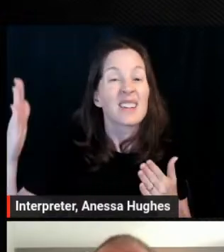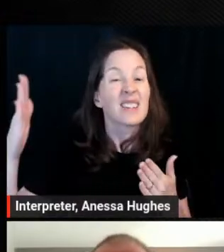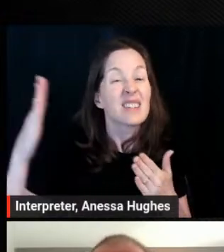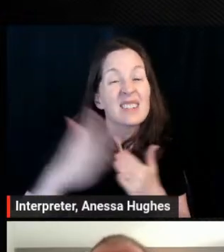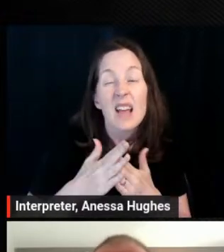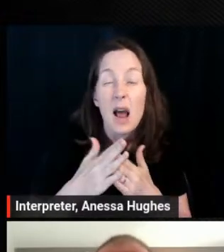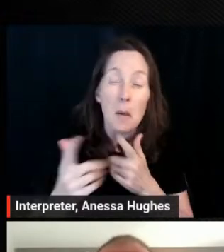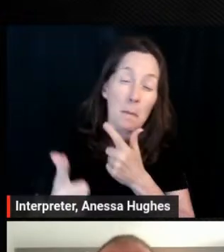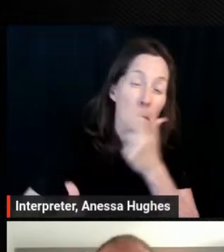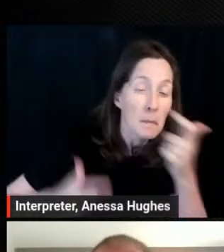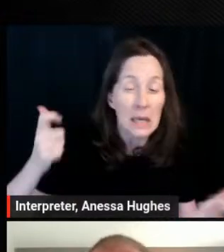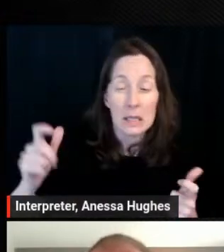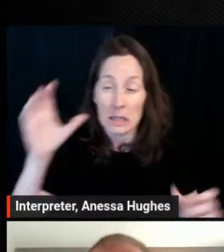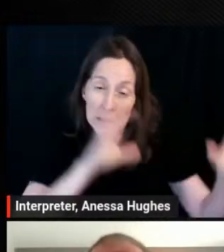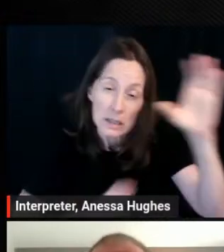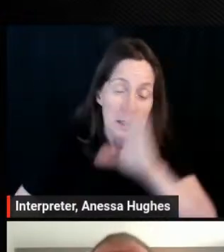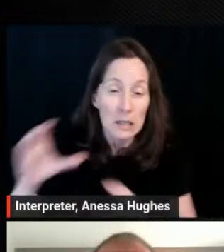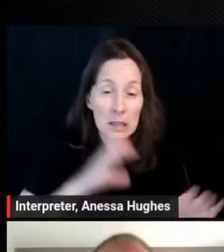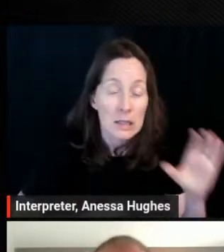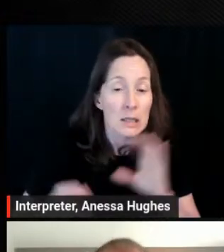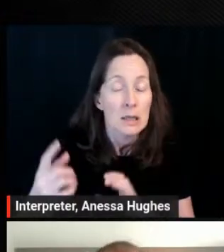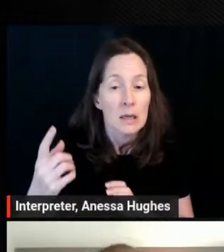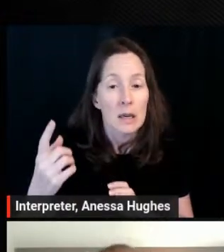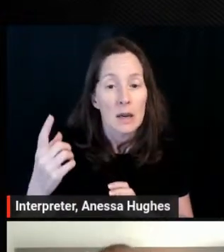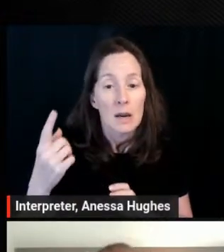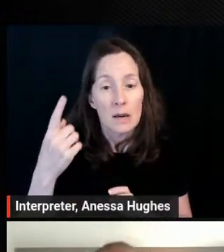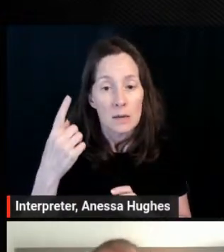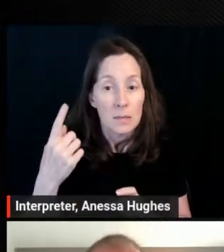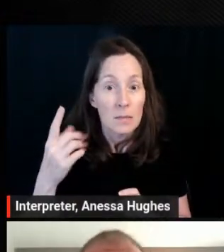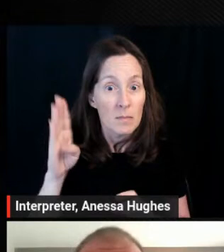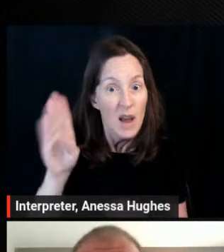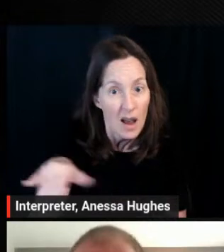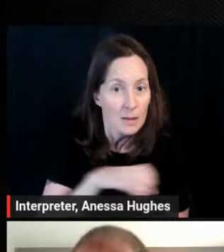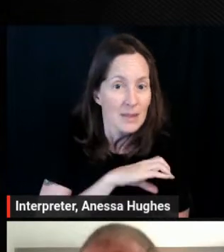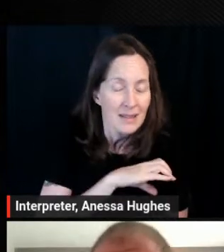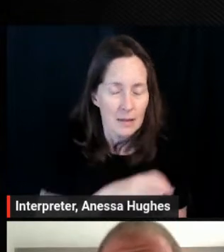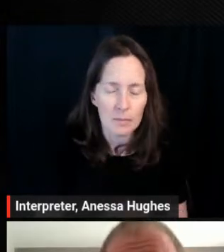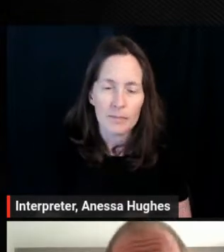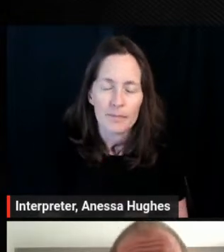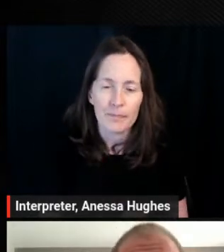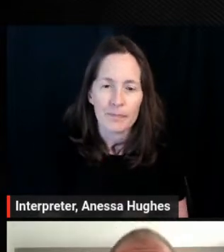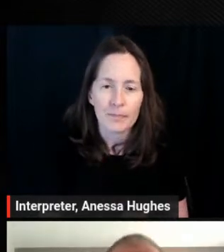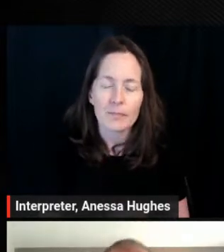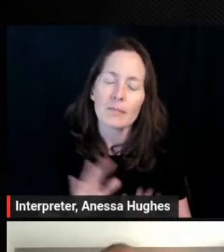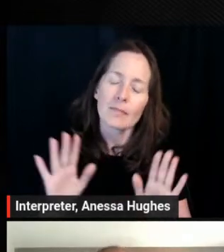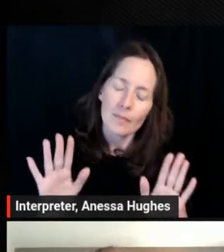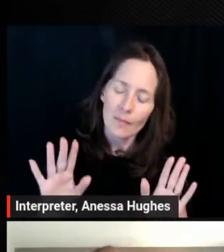Instead of breaking my contract with my publisher and telling you everything that happens in this book,